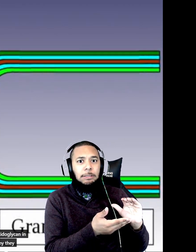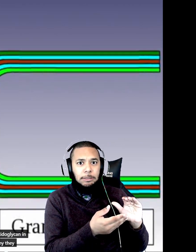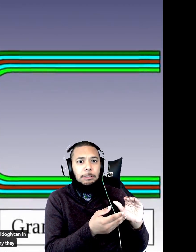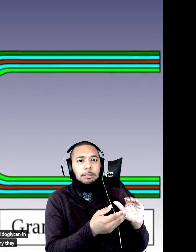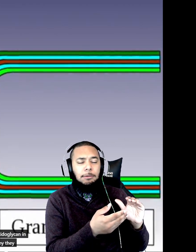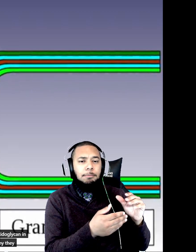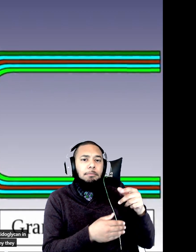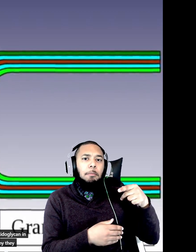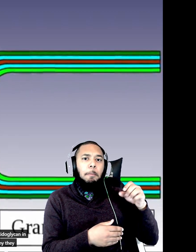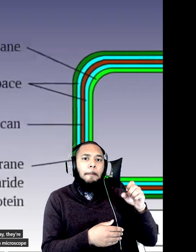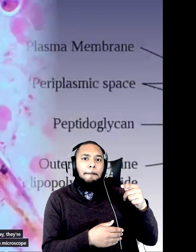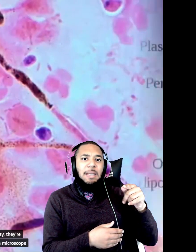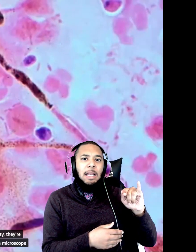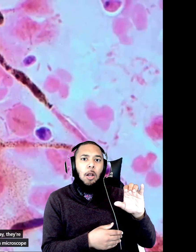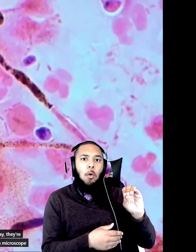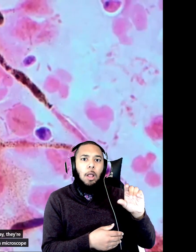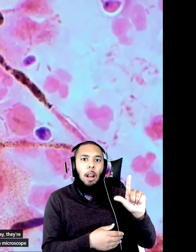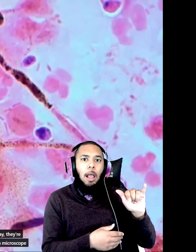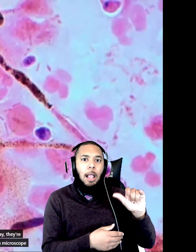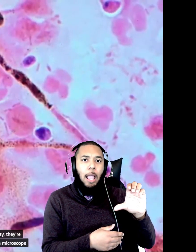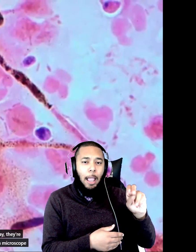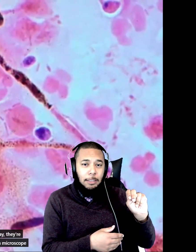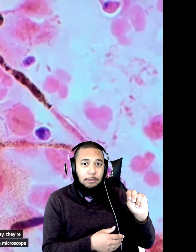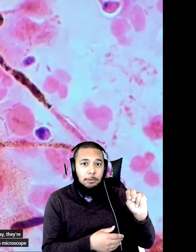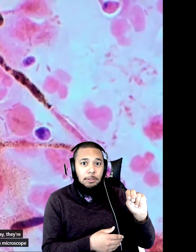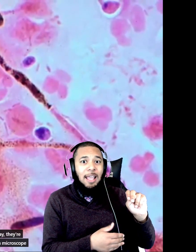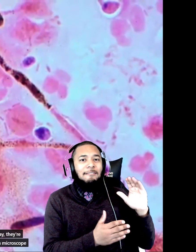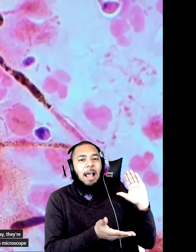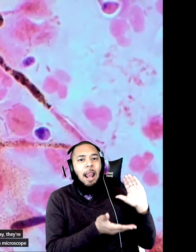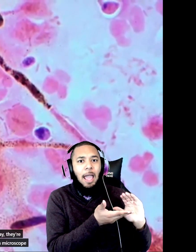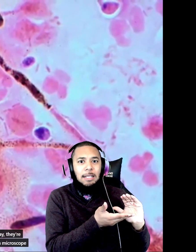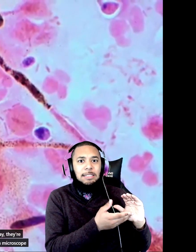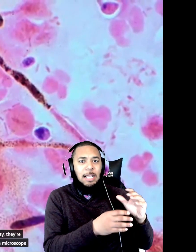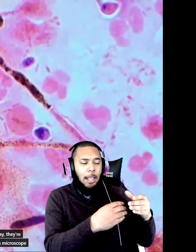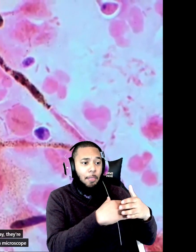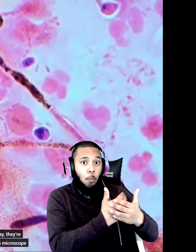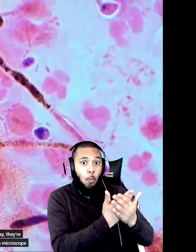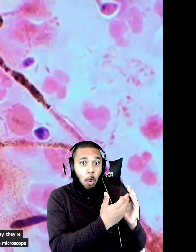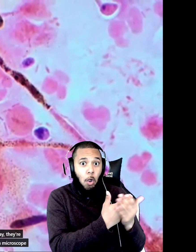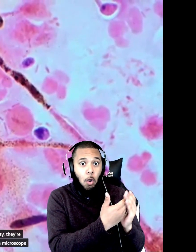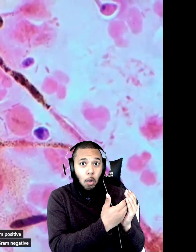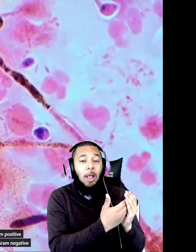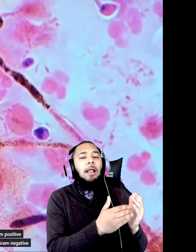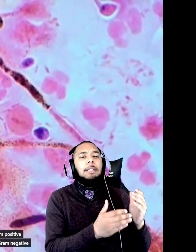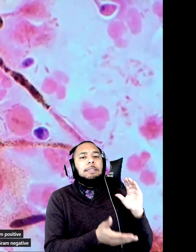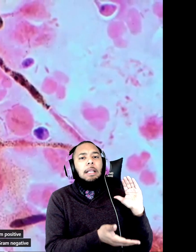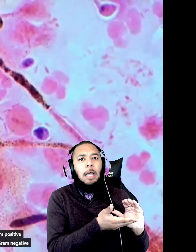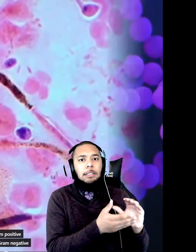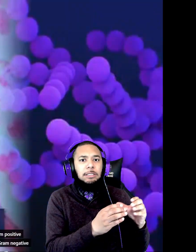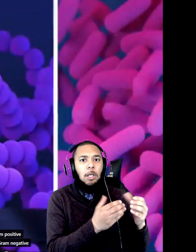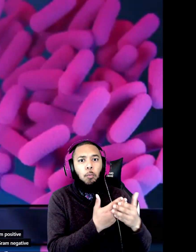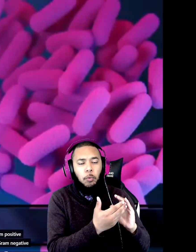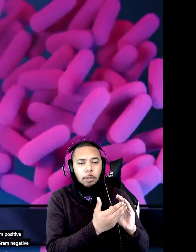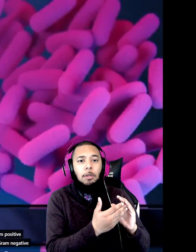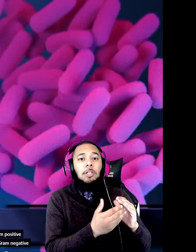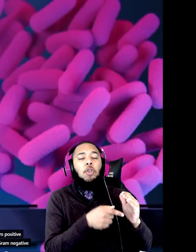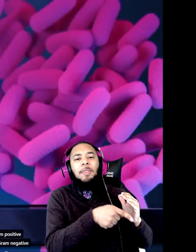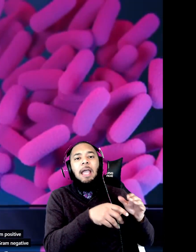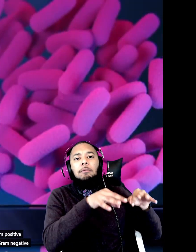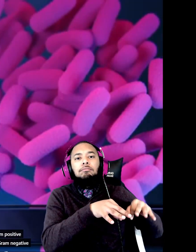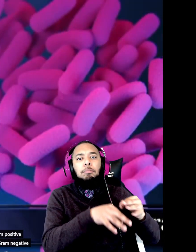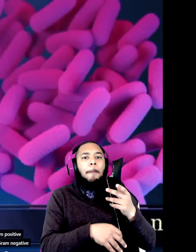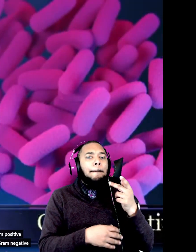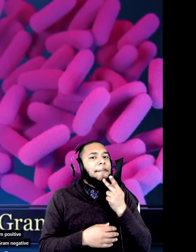wall. That's why they stain the lighter color. Okay? They're going to show up pink under a microscope after they're stained. So